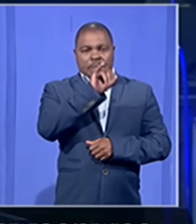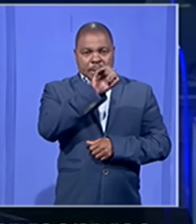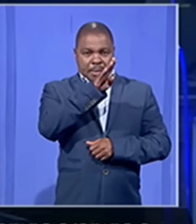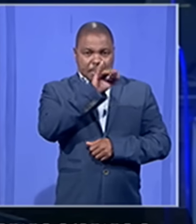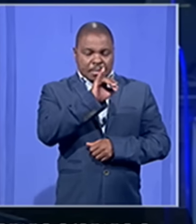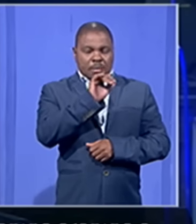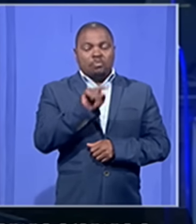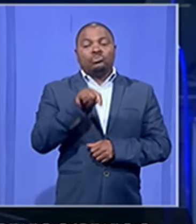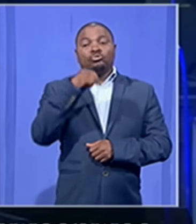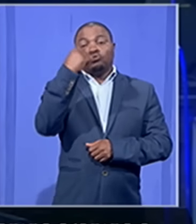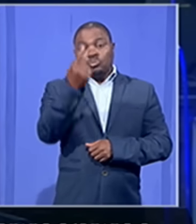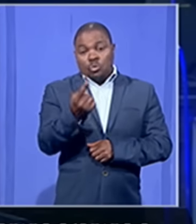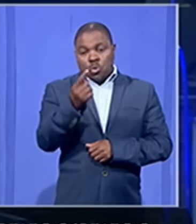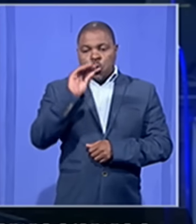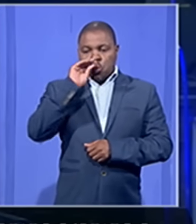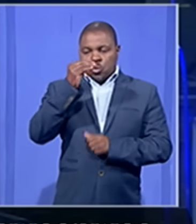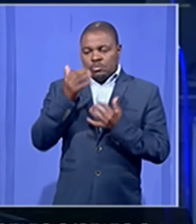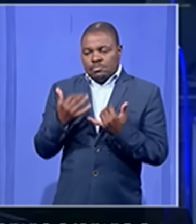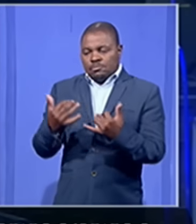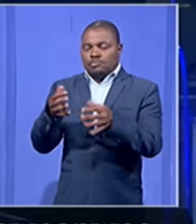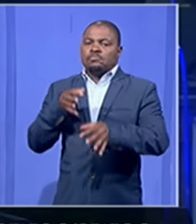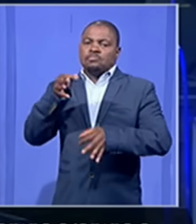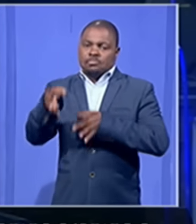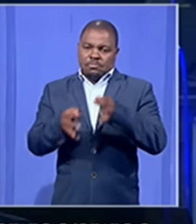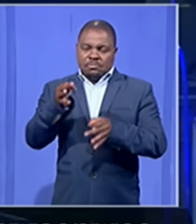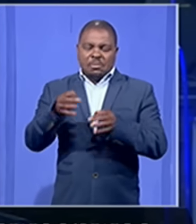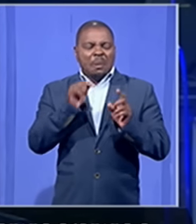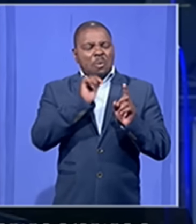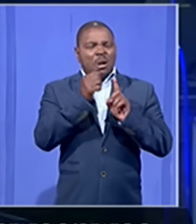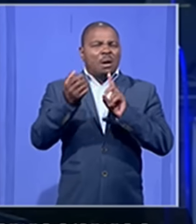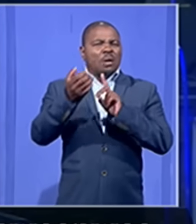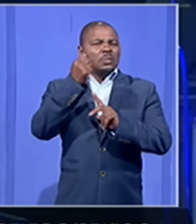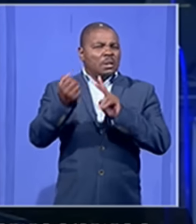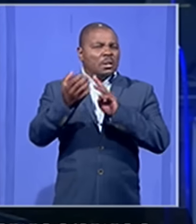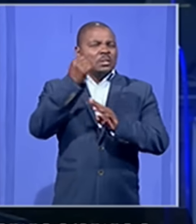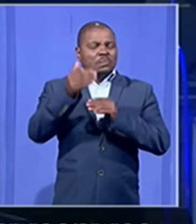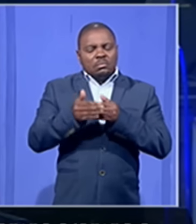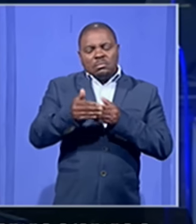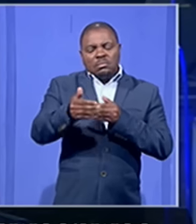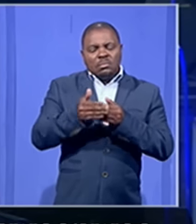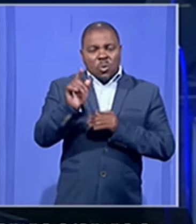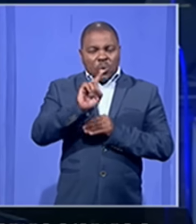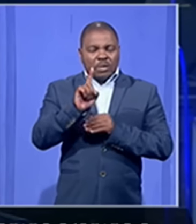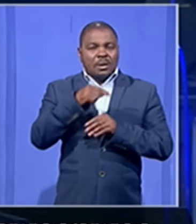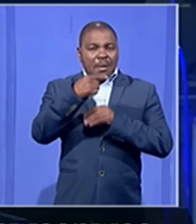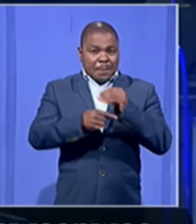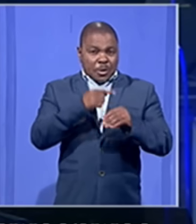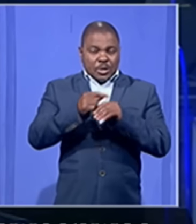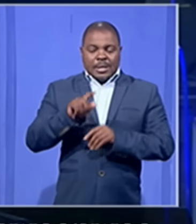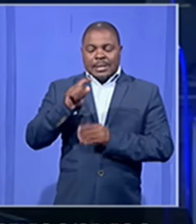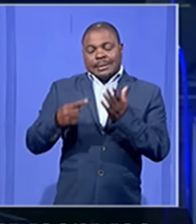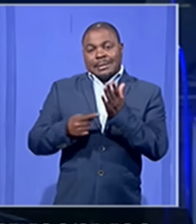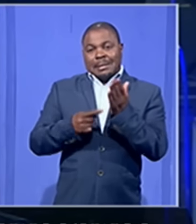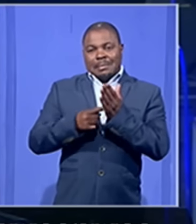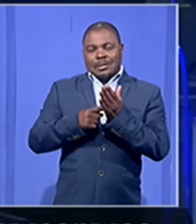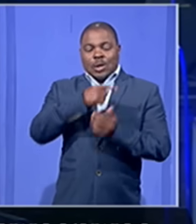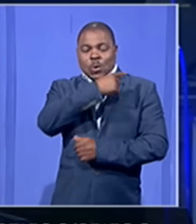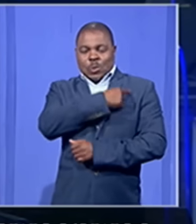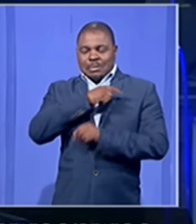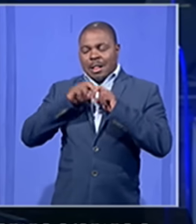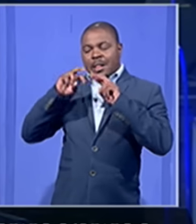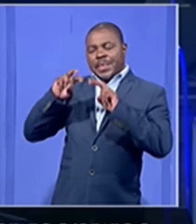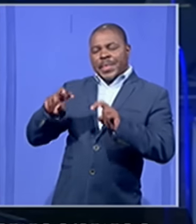ema bobegadikgang ka lefoko ka moso ka diphitlhelelo tsa lona tsa nakwana tsa dipatlisiso tsa bookelo jwa Tembisa. Seno